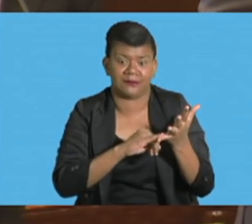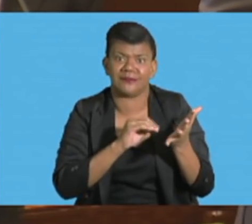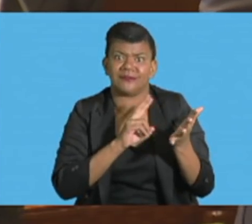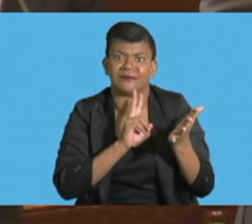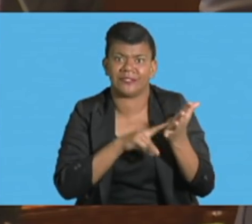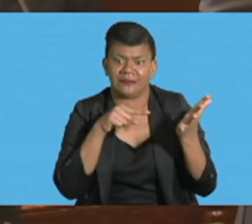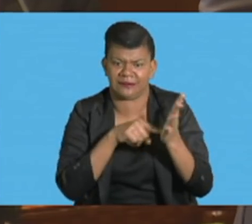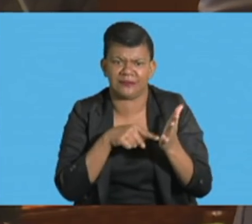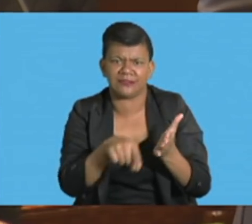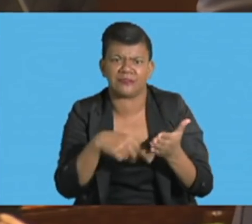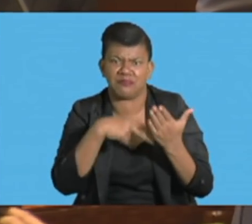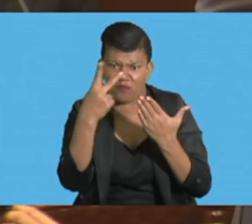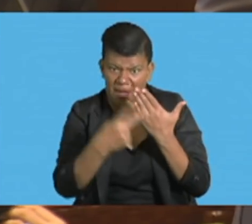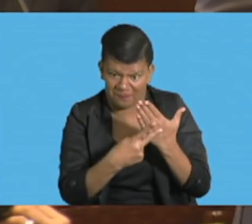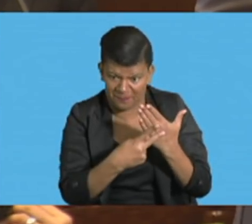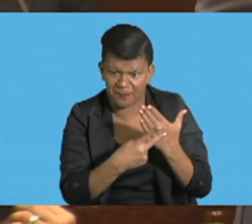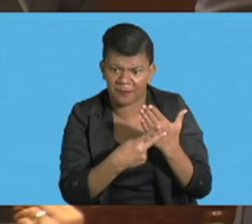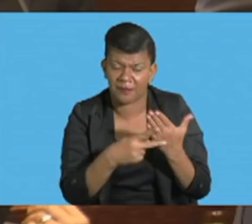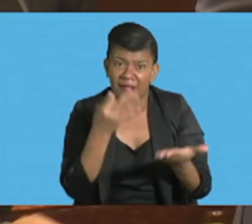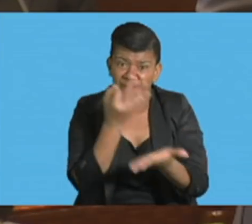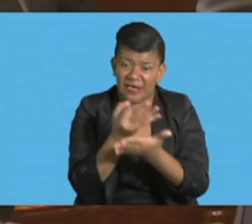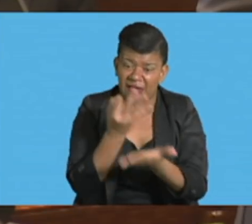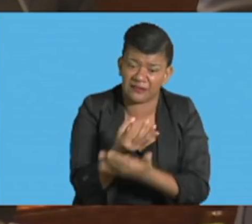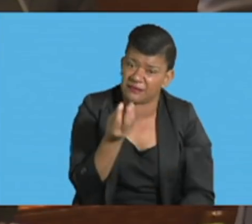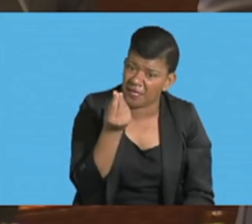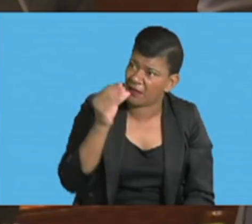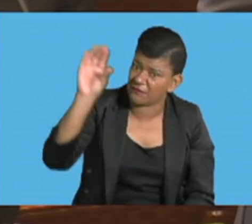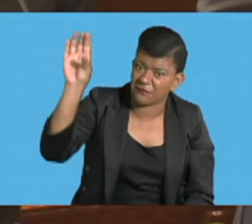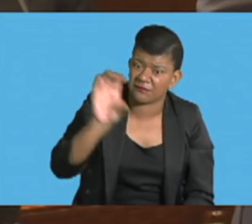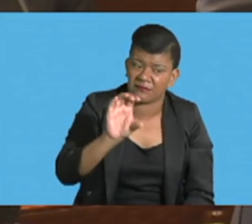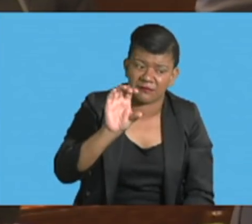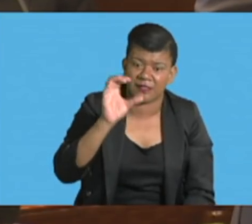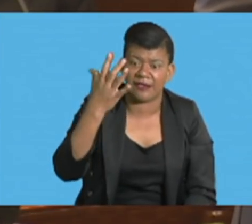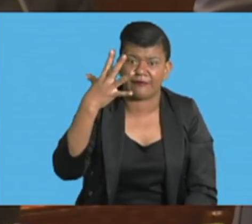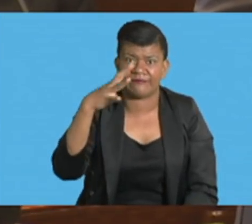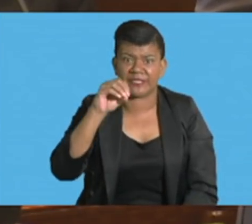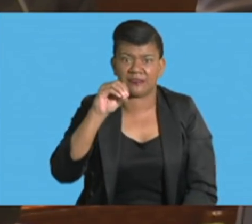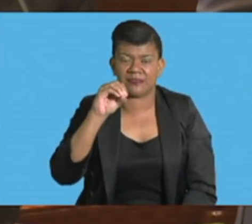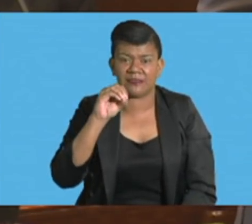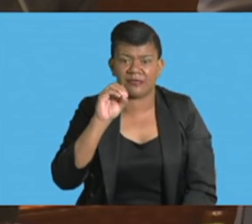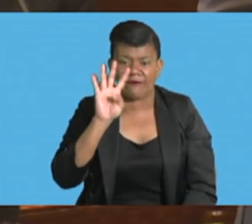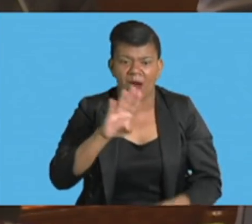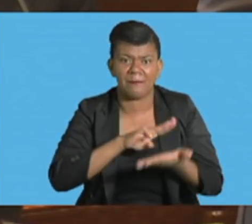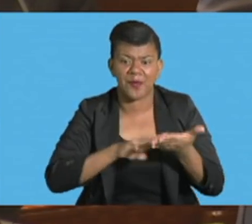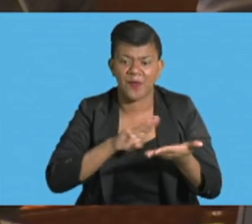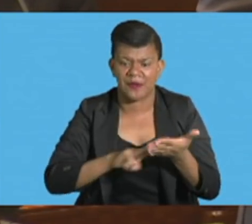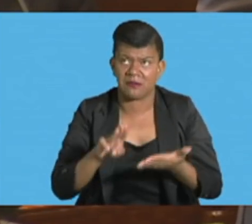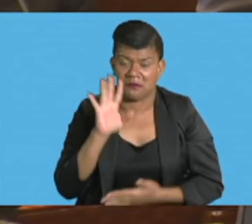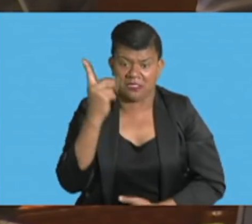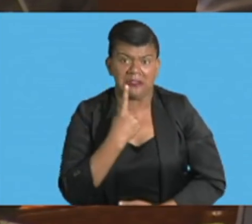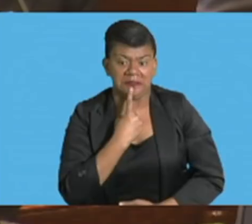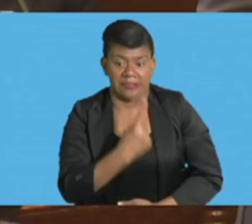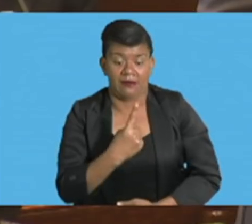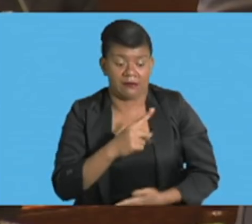Exim Bank funding received for $50.4 million, and the contract was signed in November